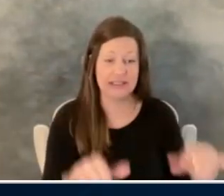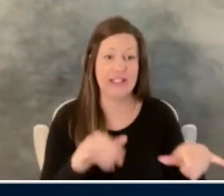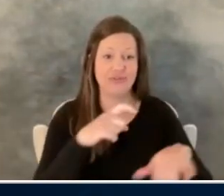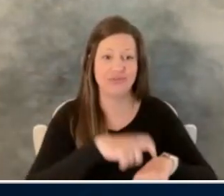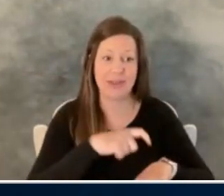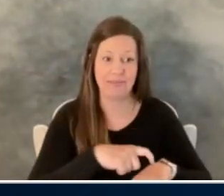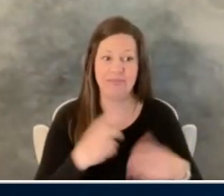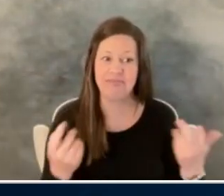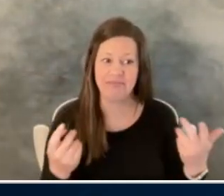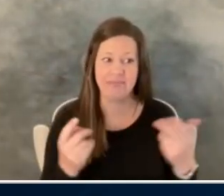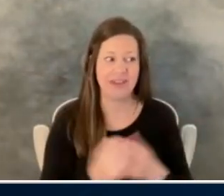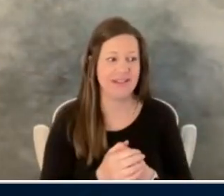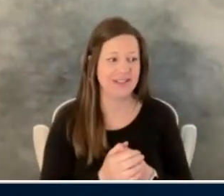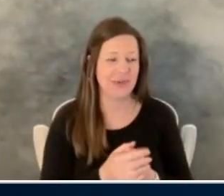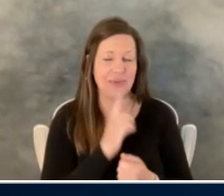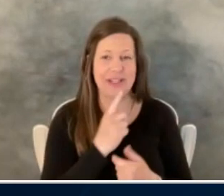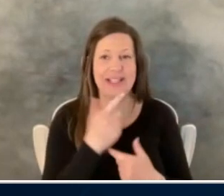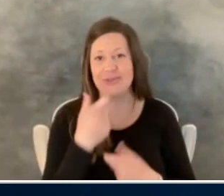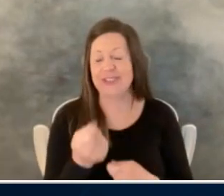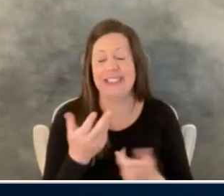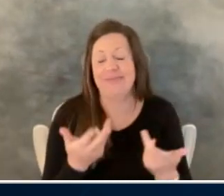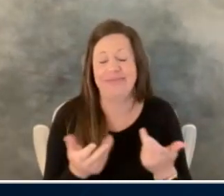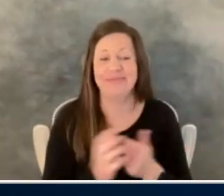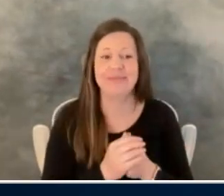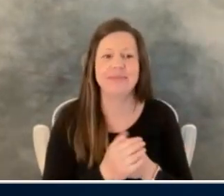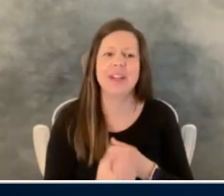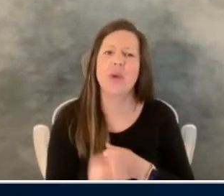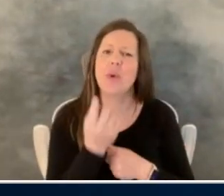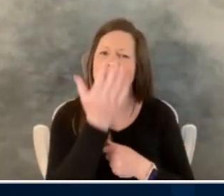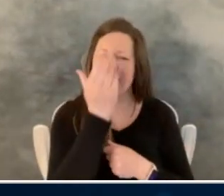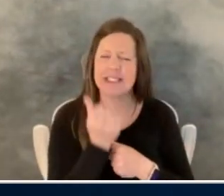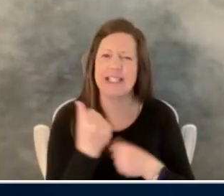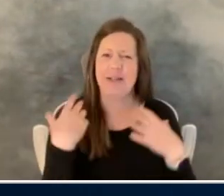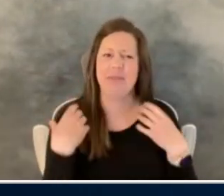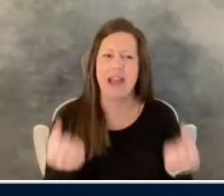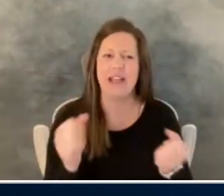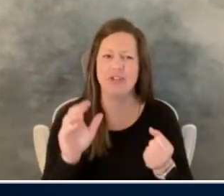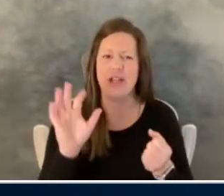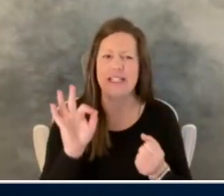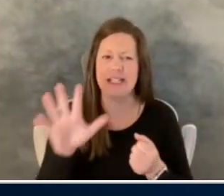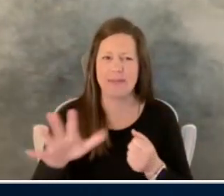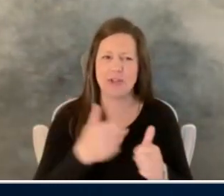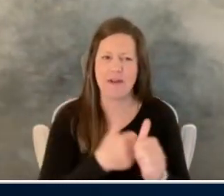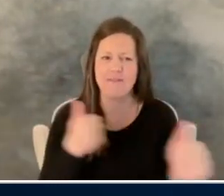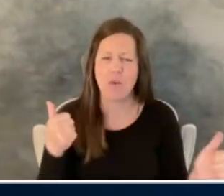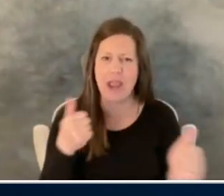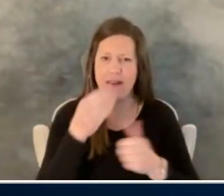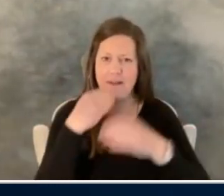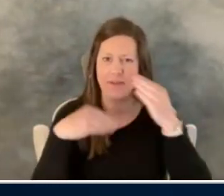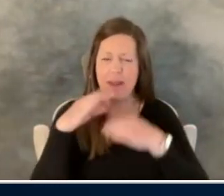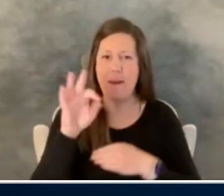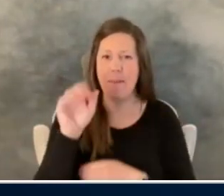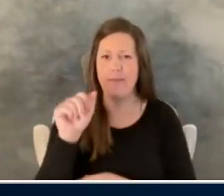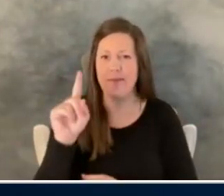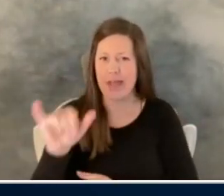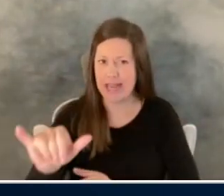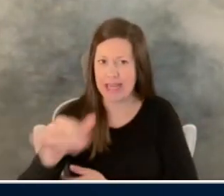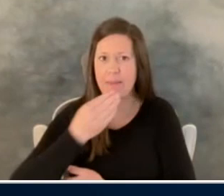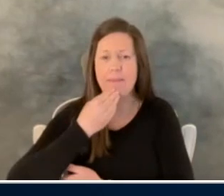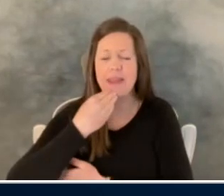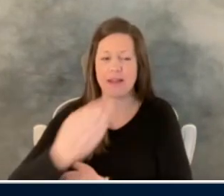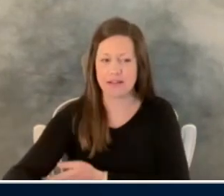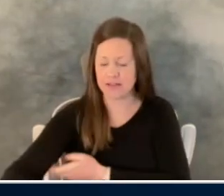see long-term. So one of the sleep hygiene tips was to avoid fatty meals. Does that mean avoid fatty meals right